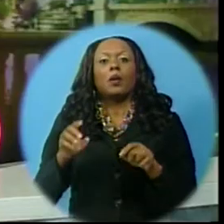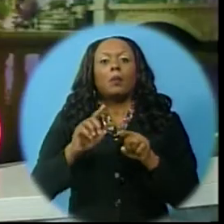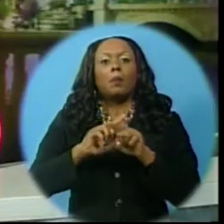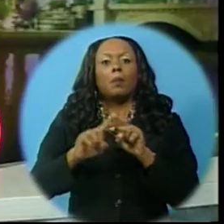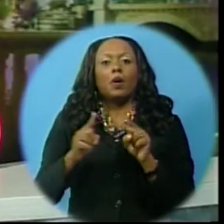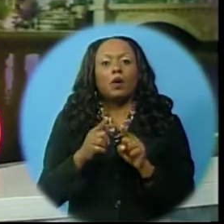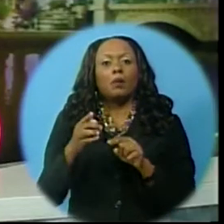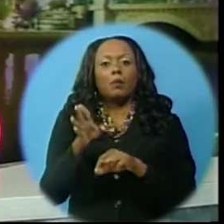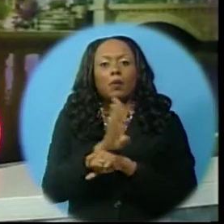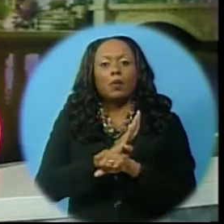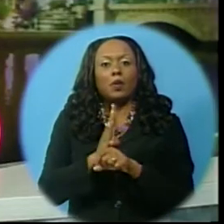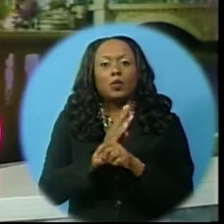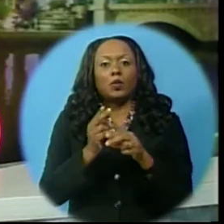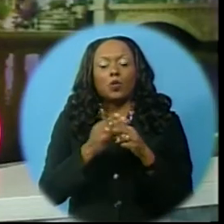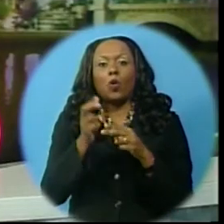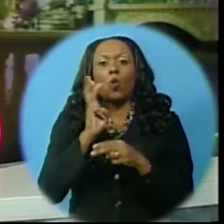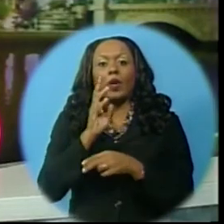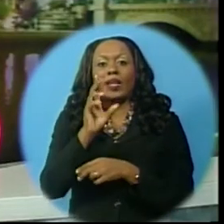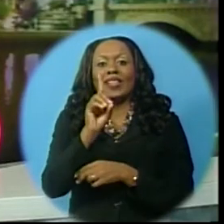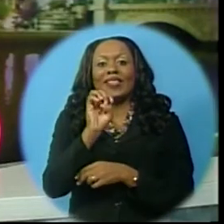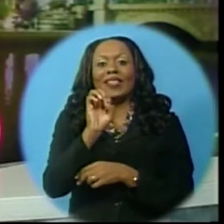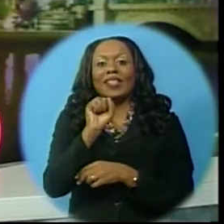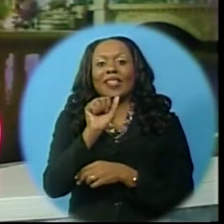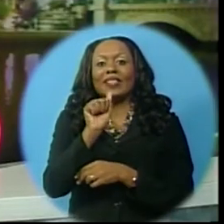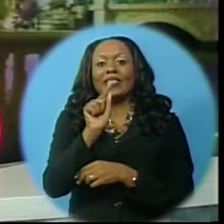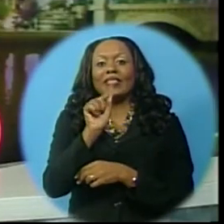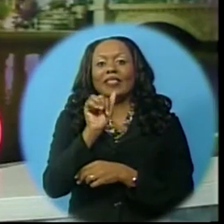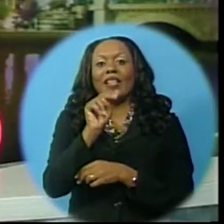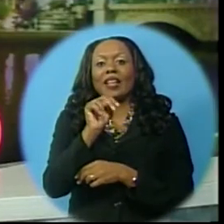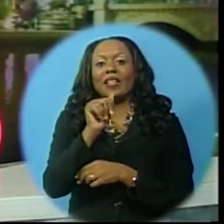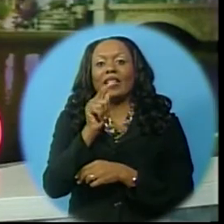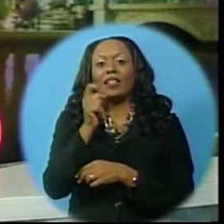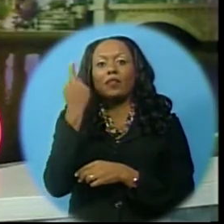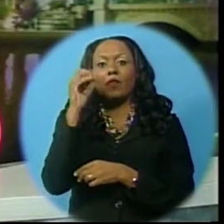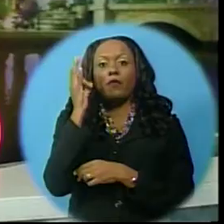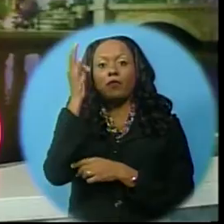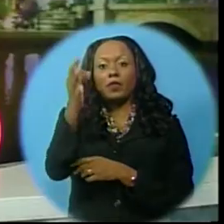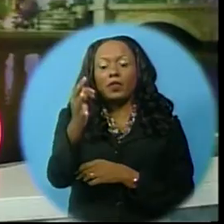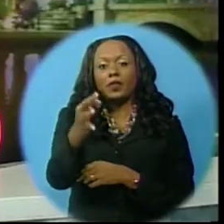be swiftly moving towards water desalination in the future.